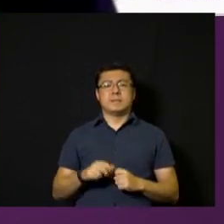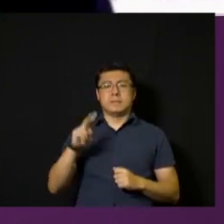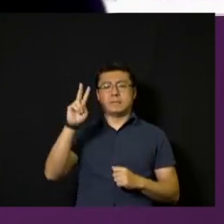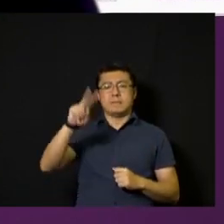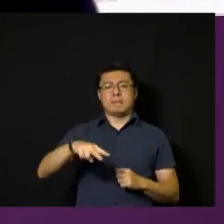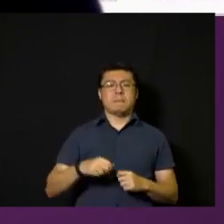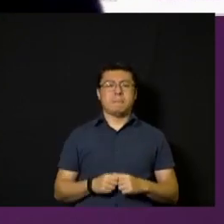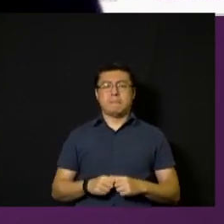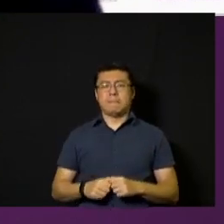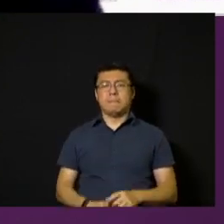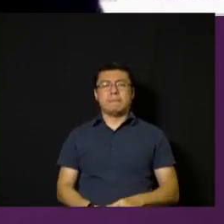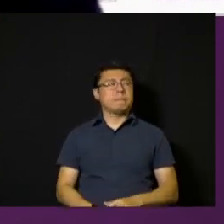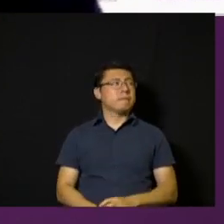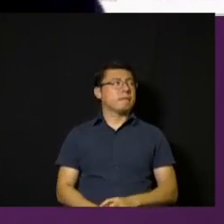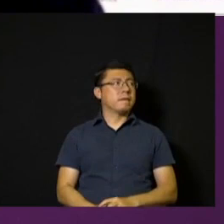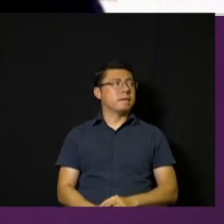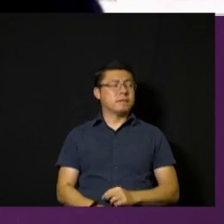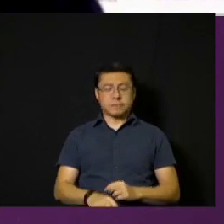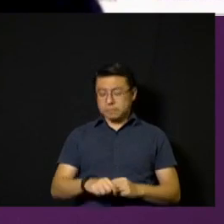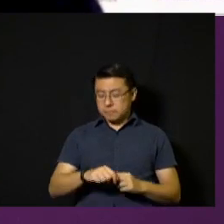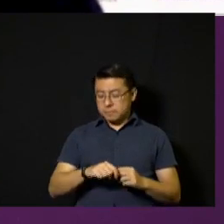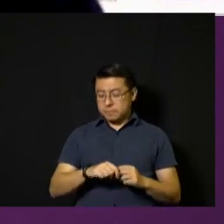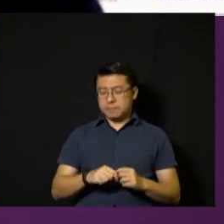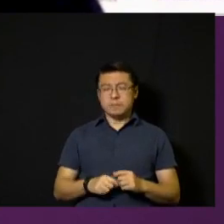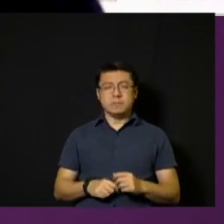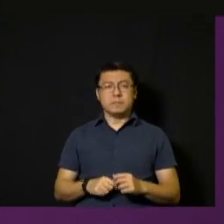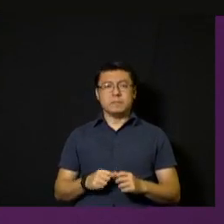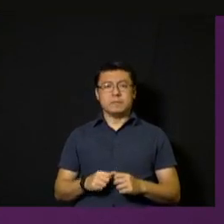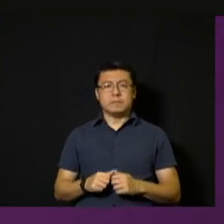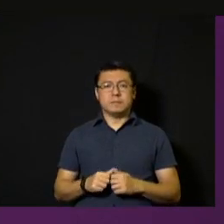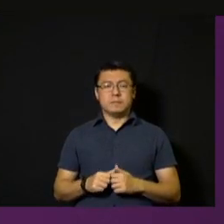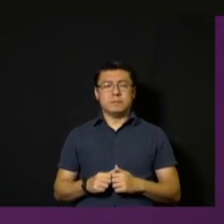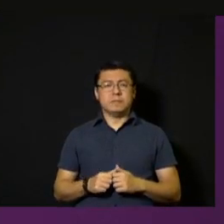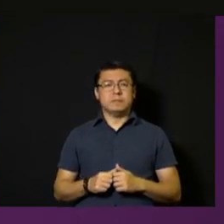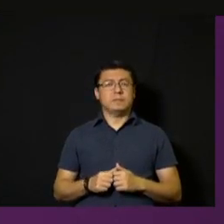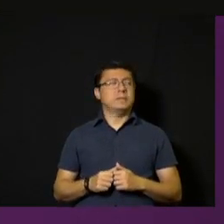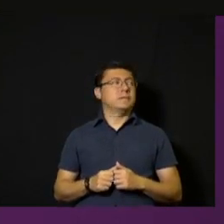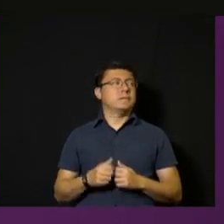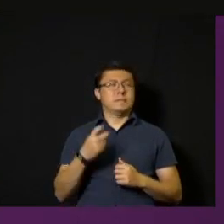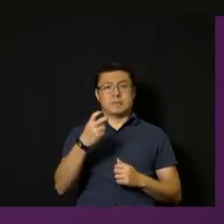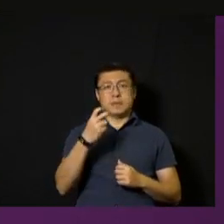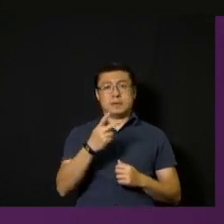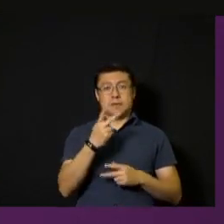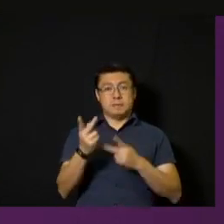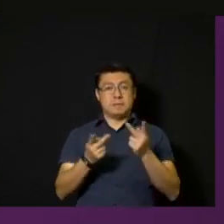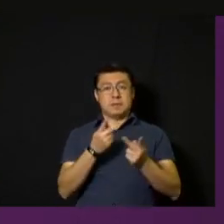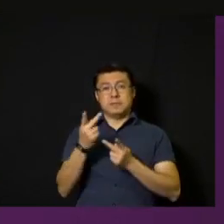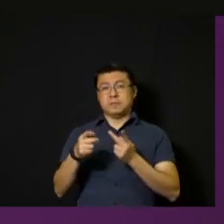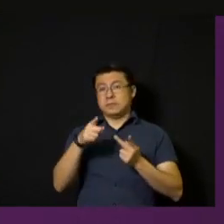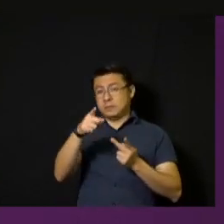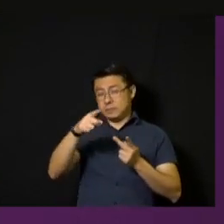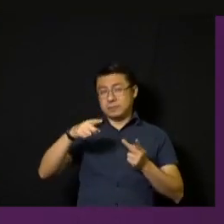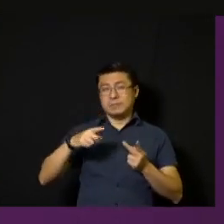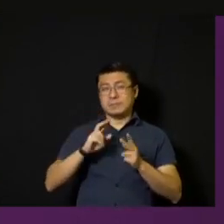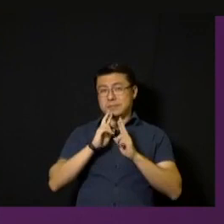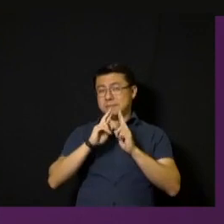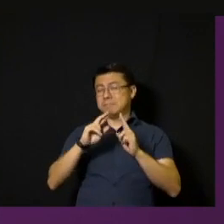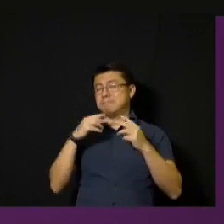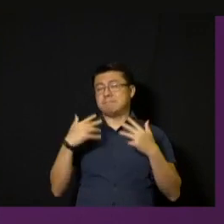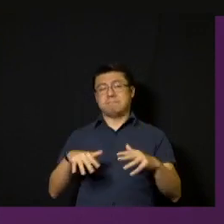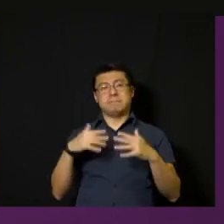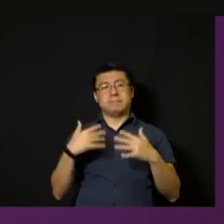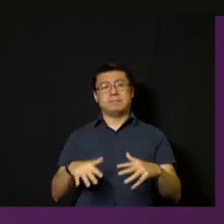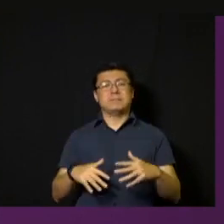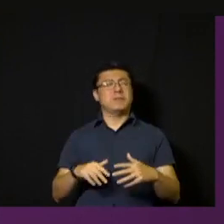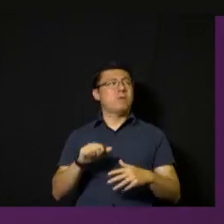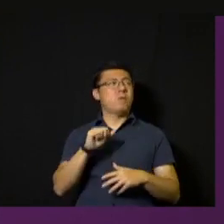Tal cual lo que esperaba esta pregunta. That's what I expected from this question, much more. Increíble lo que acabas de What decir. you just said is incredible. Let's